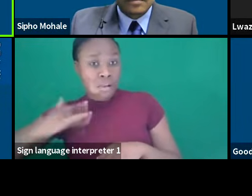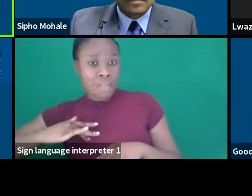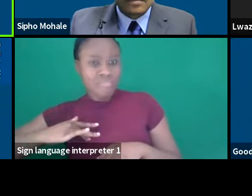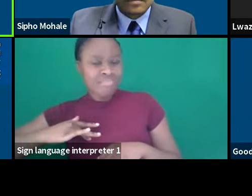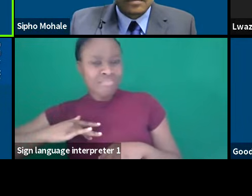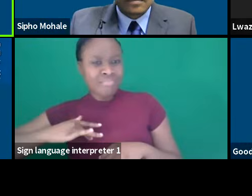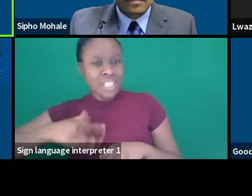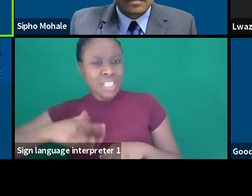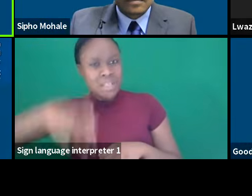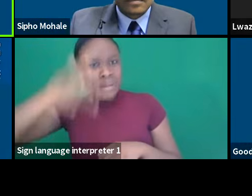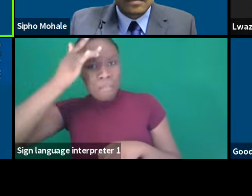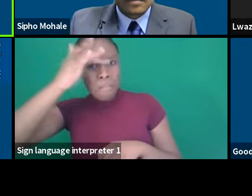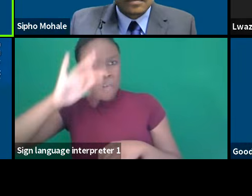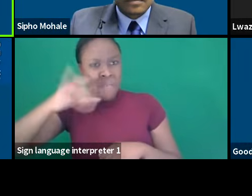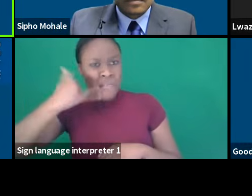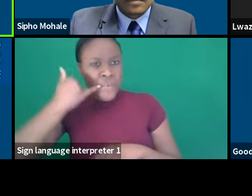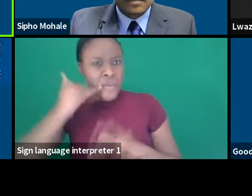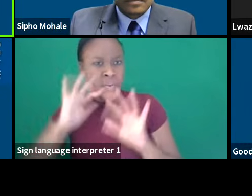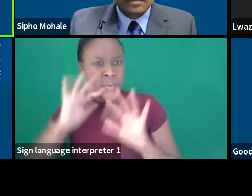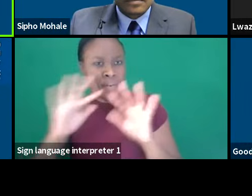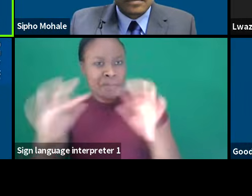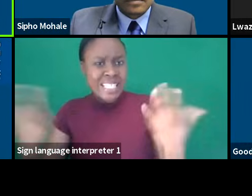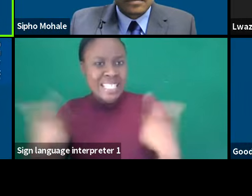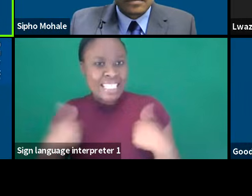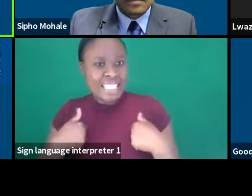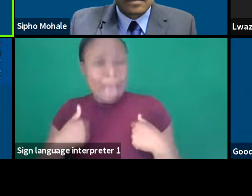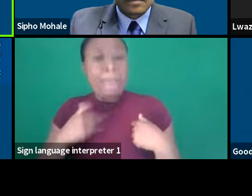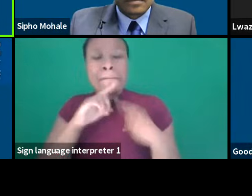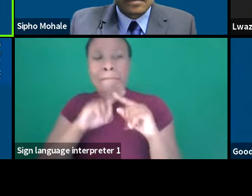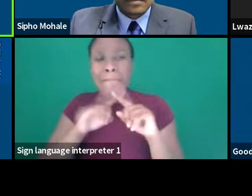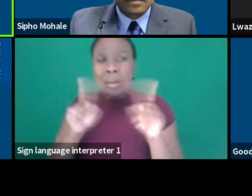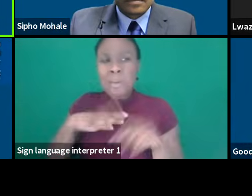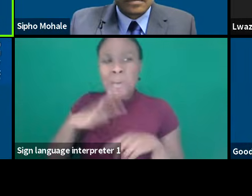Mobi app so that I can make my life easy on the app.